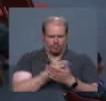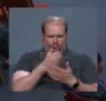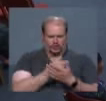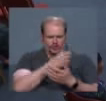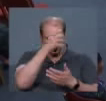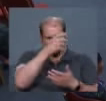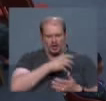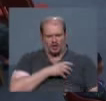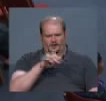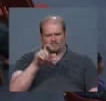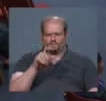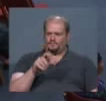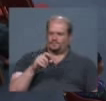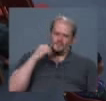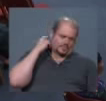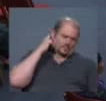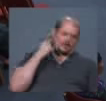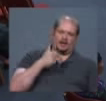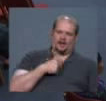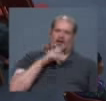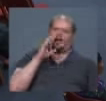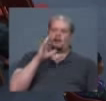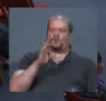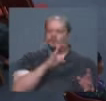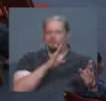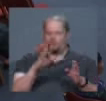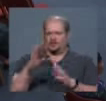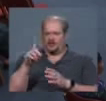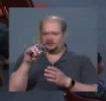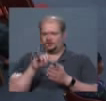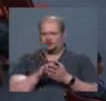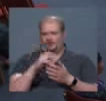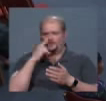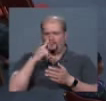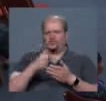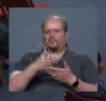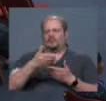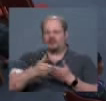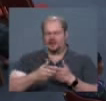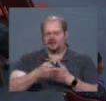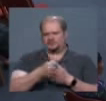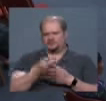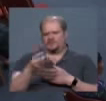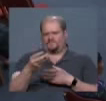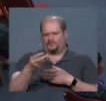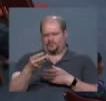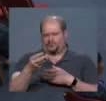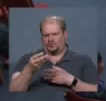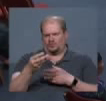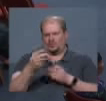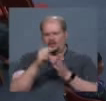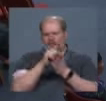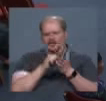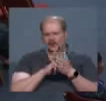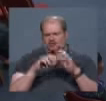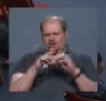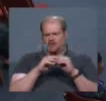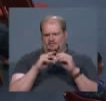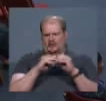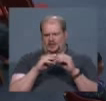guy? I'm planning on doing that over the next, at the agenda